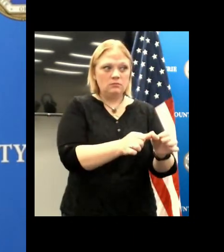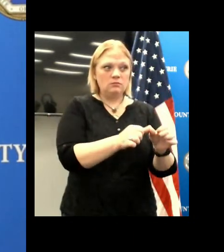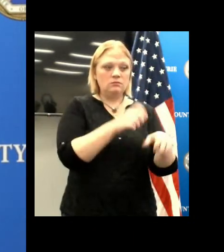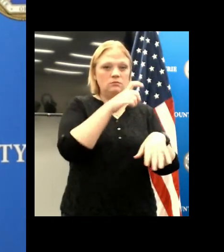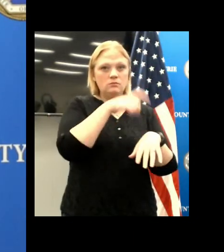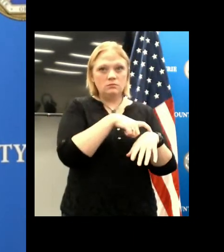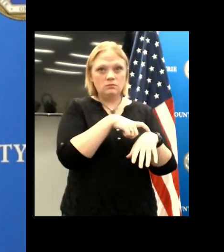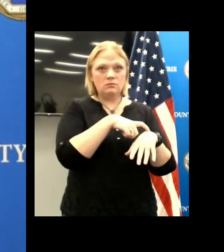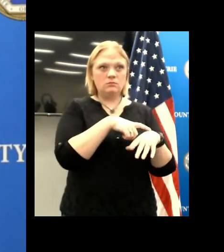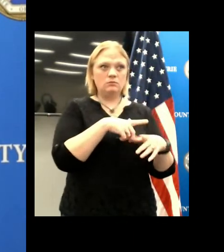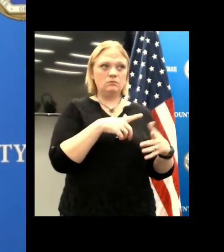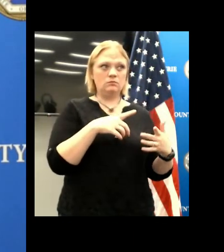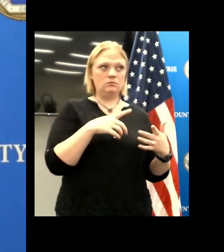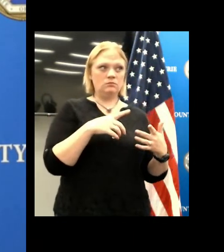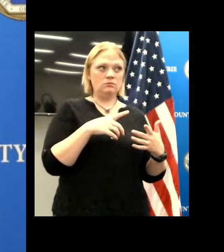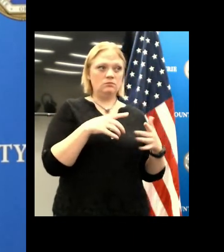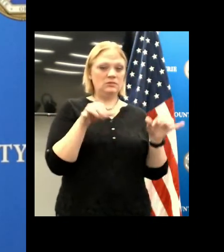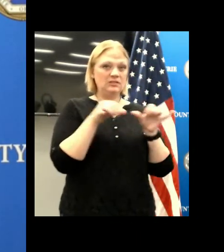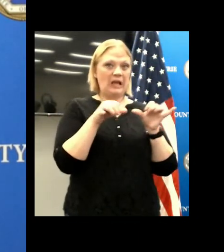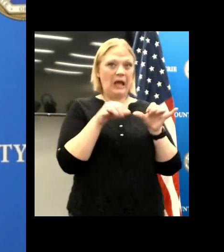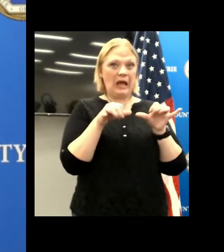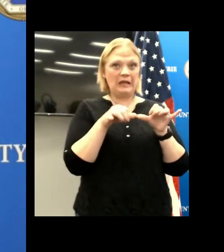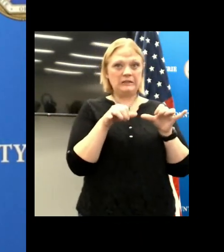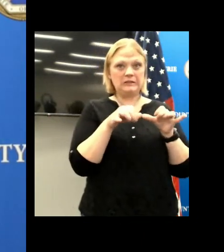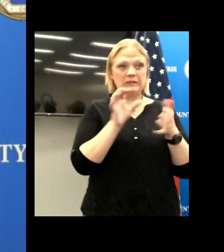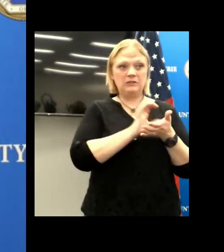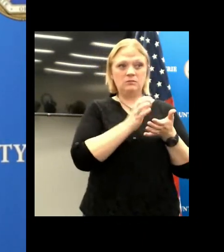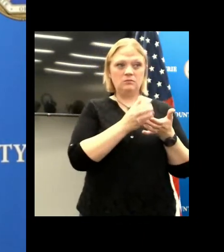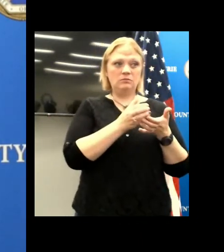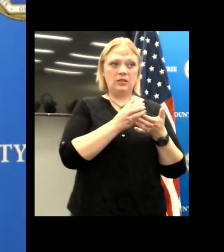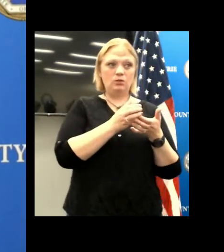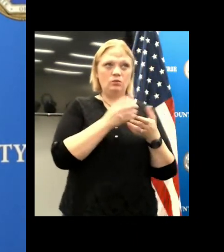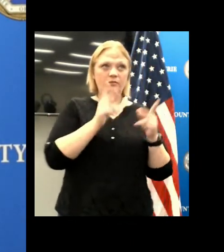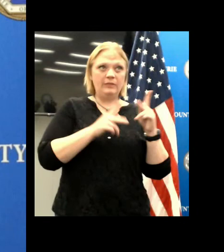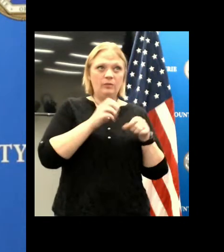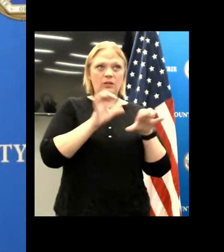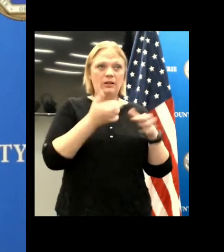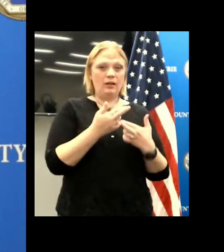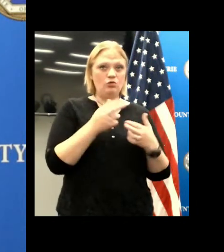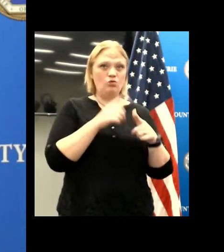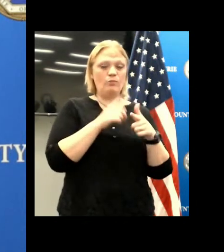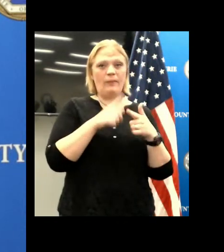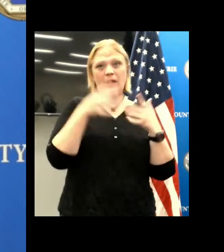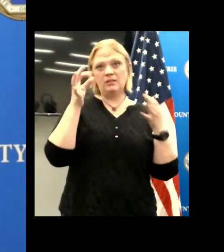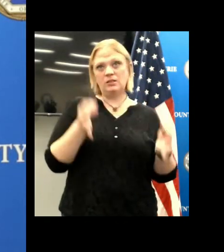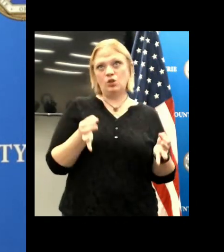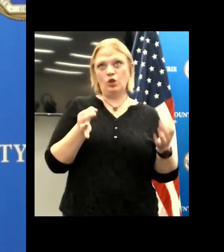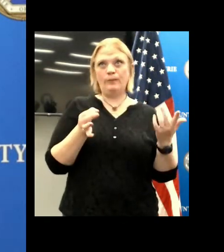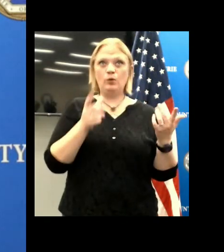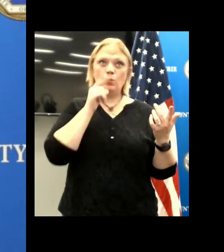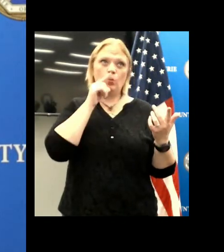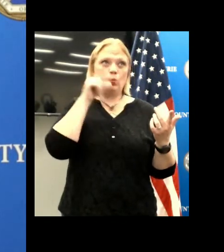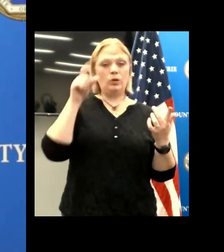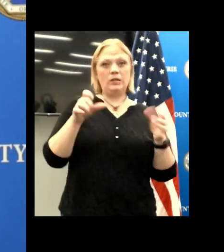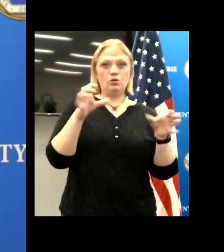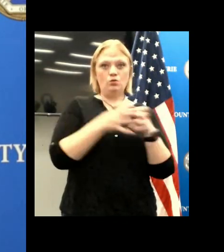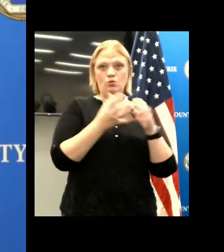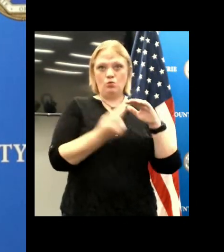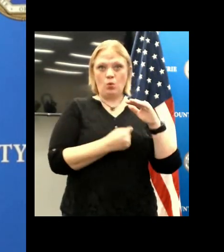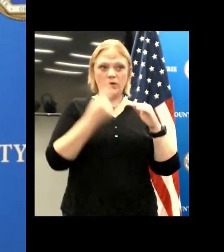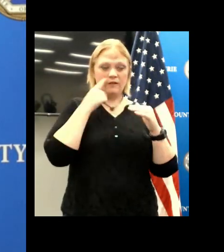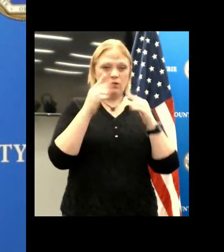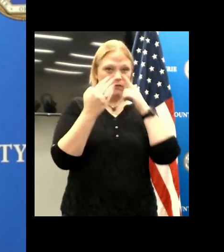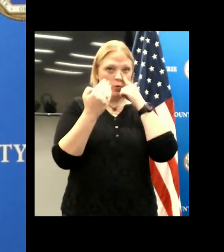What's the size of the classroom? And from that we determine if who needs to be in quarantine